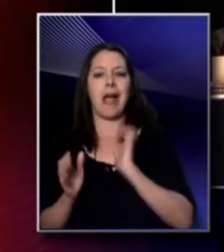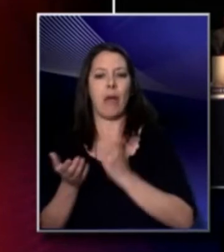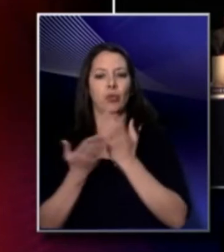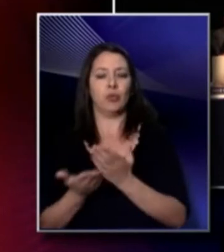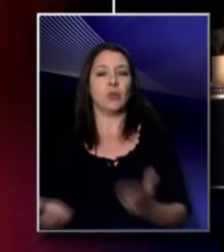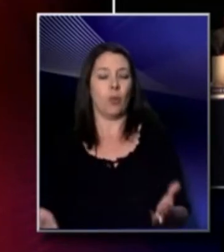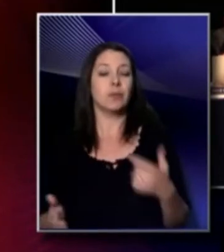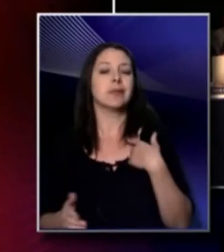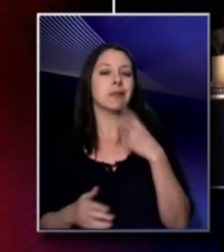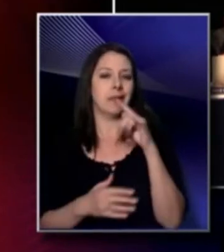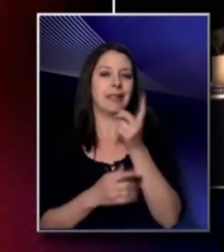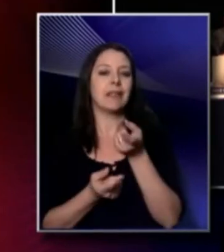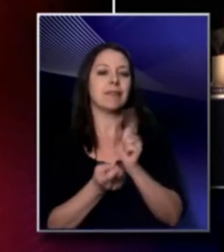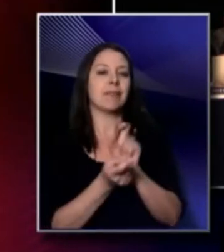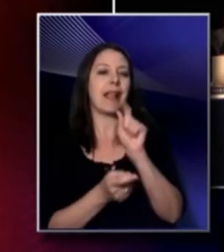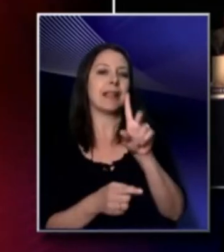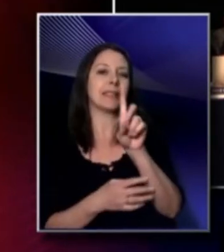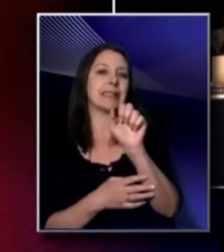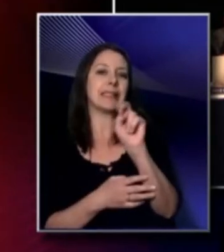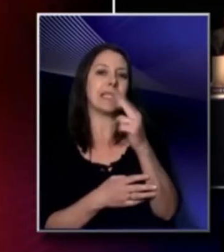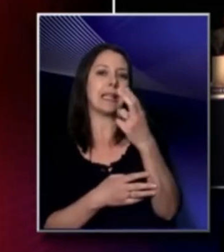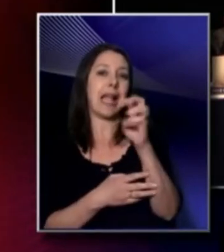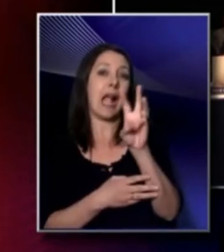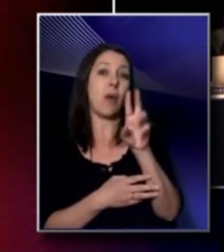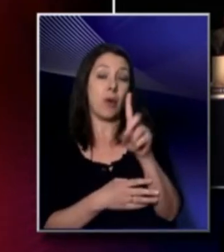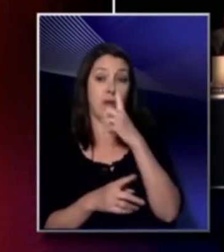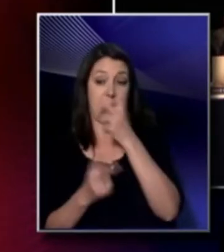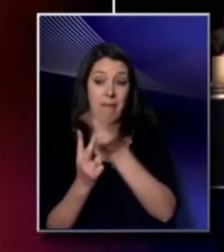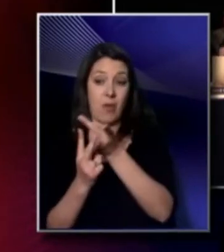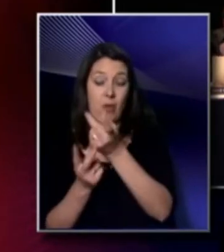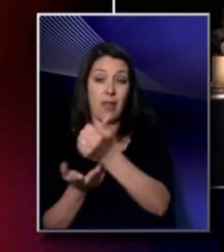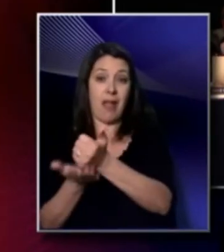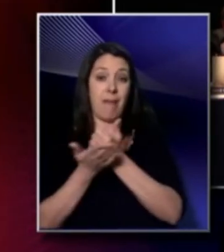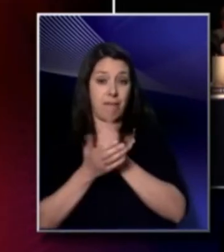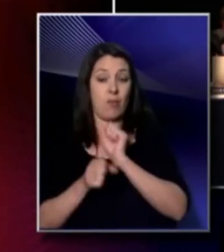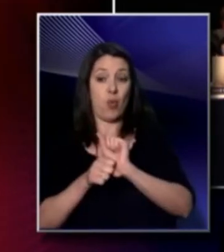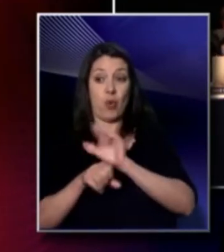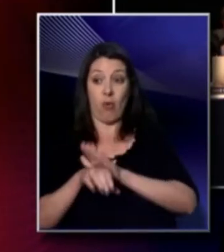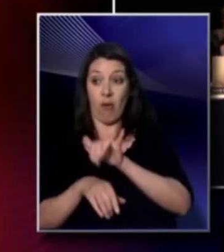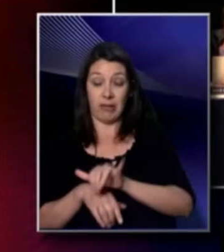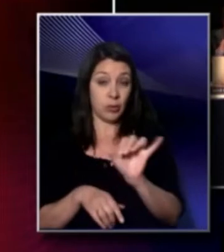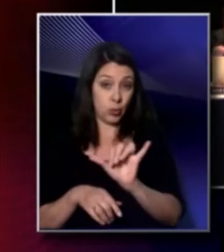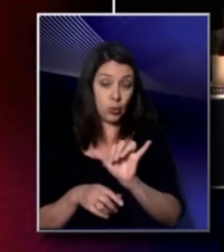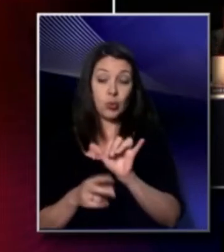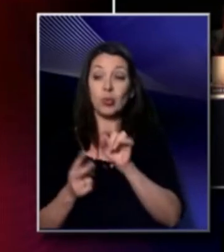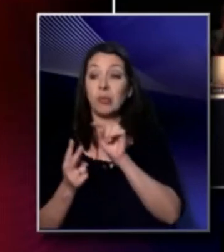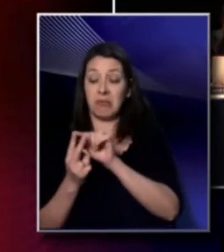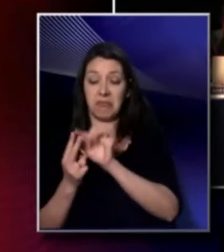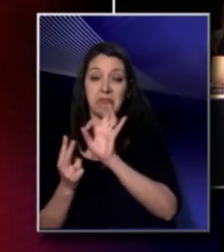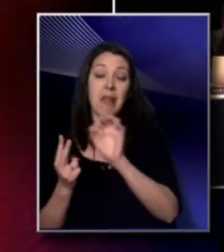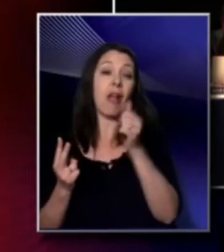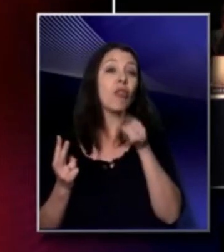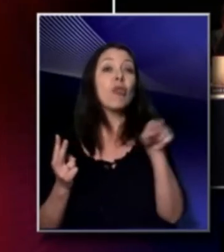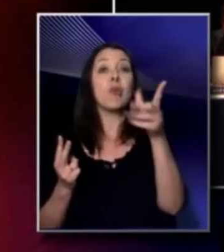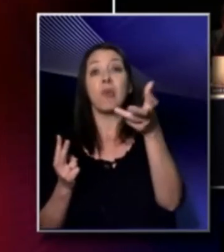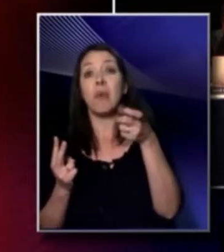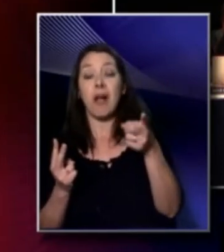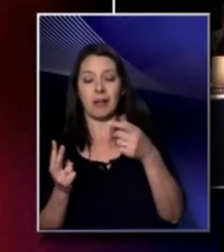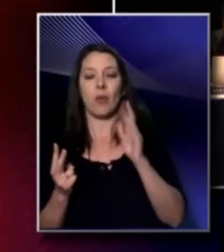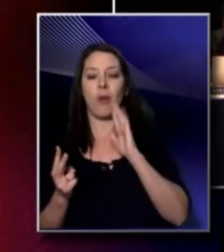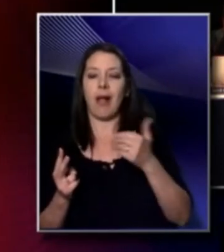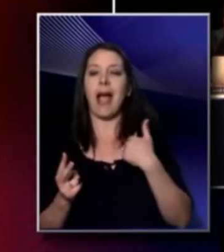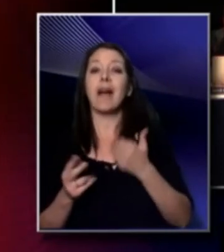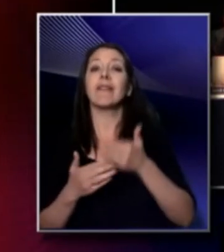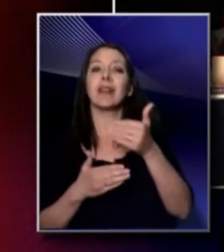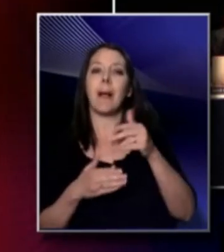asked Dean Howard if he would work on this as well. If there's anybody else who would like to work on it, there is a Policies and Procedures Committee coming